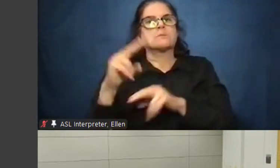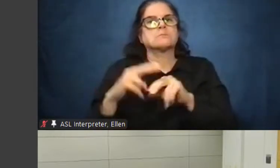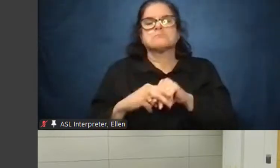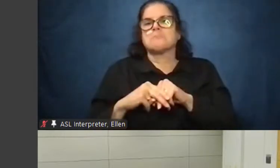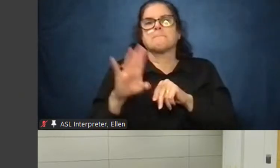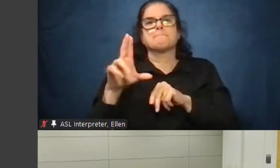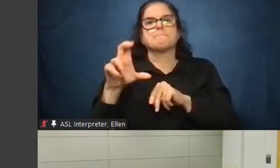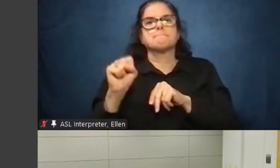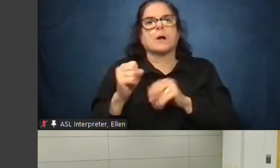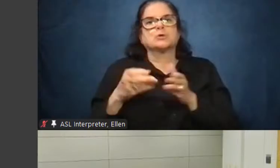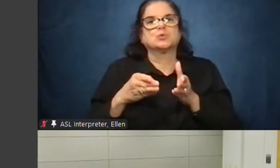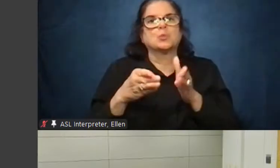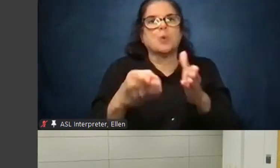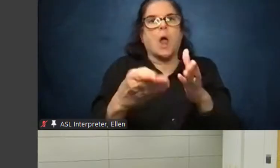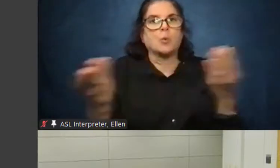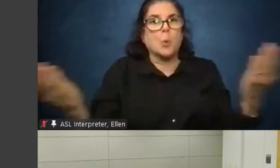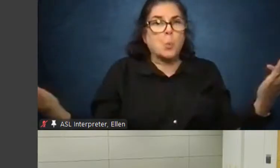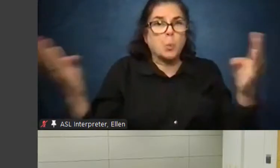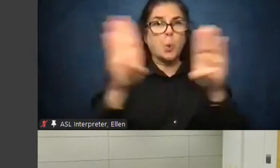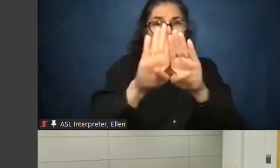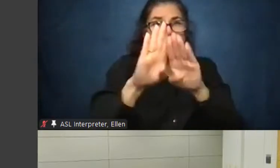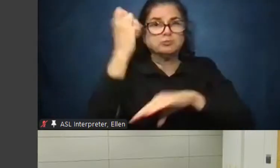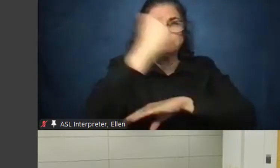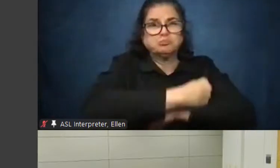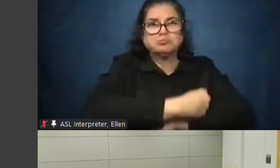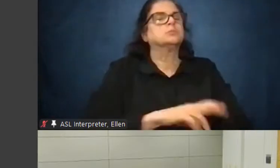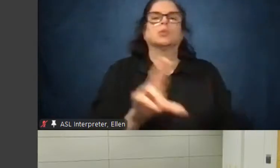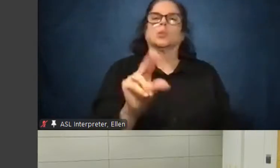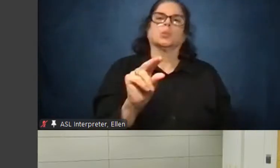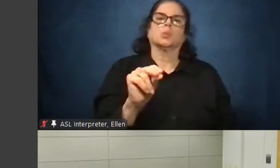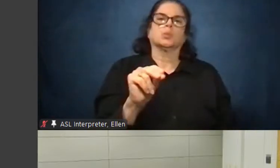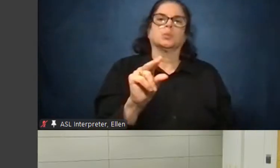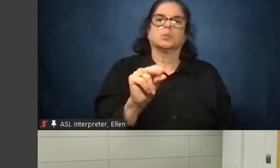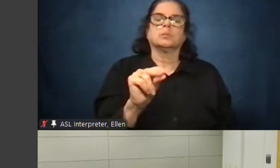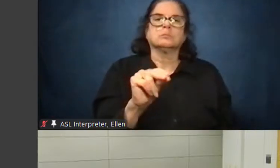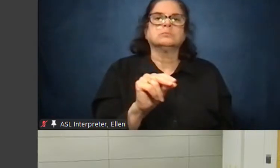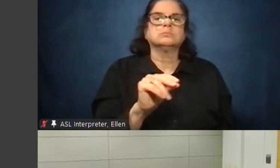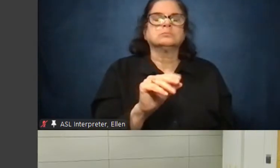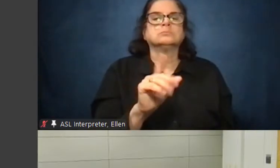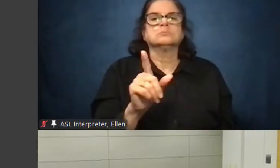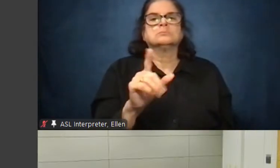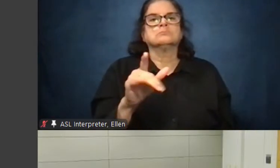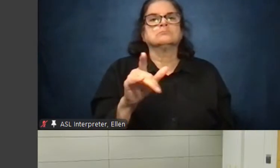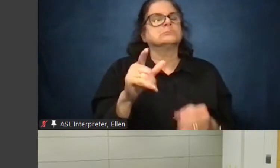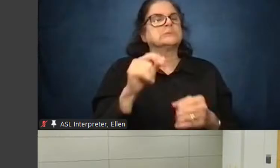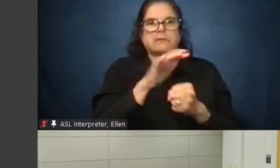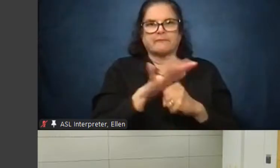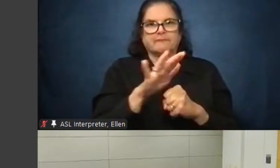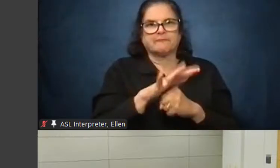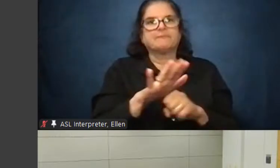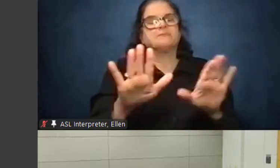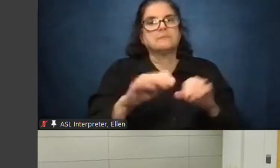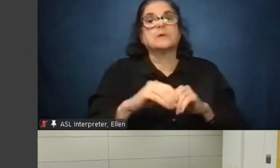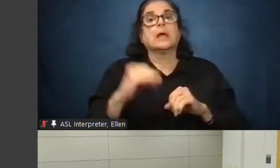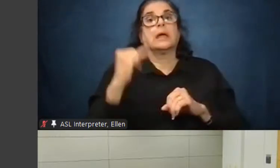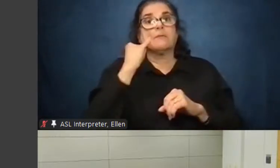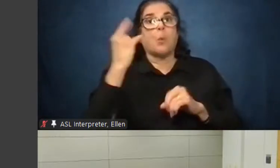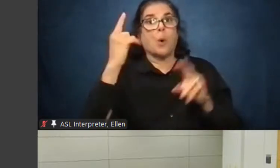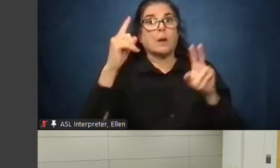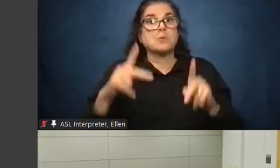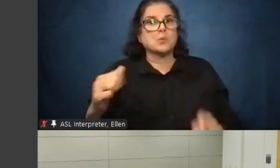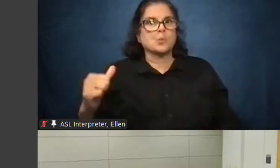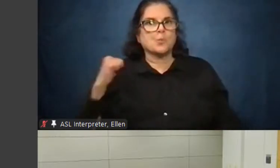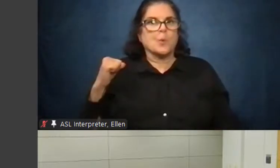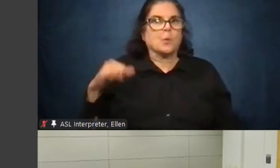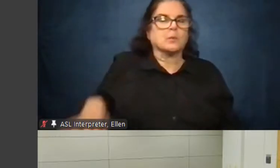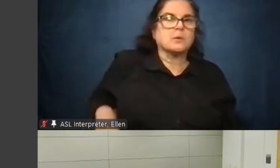would continue to run that service as needed. And I think it's something to indicate if somebody is not paying. One thing that we know at